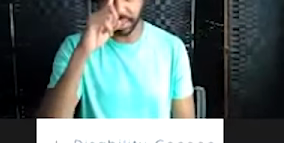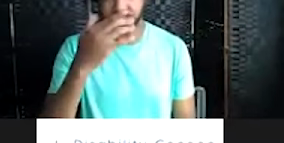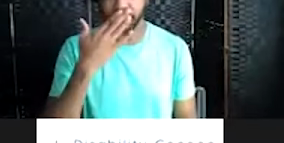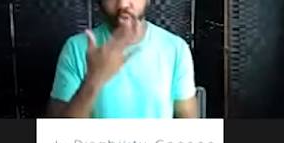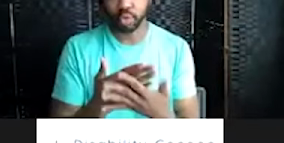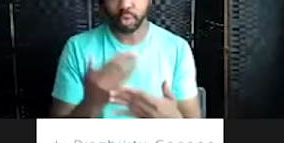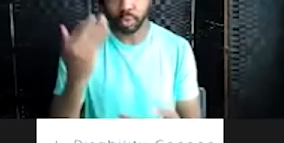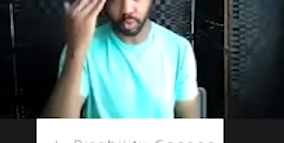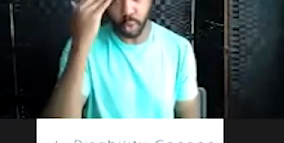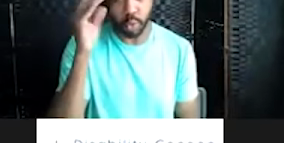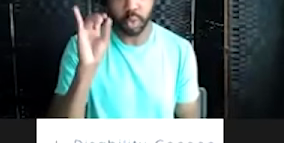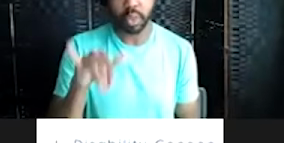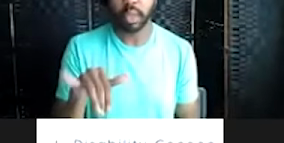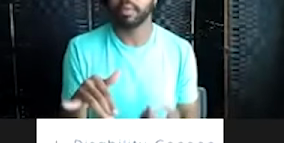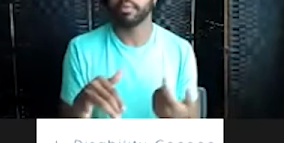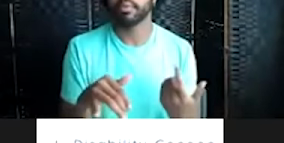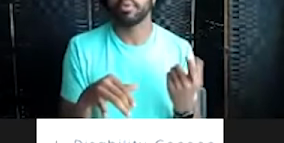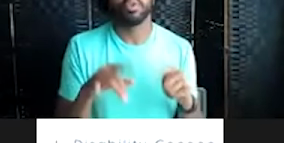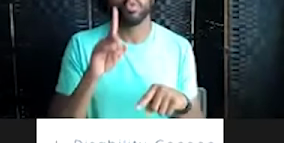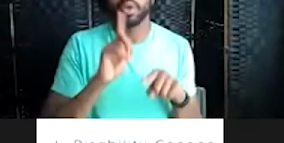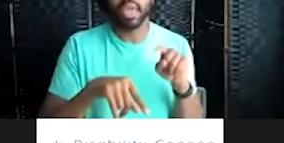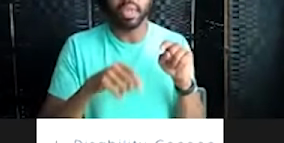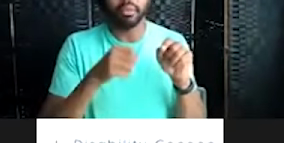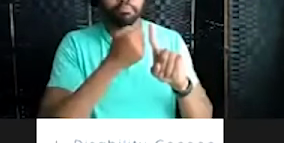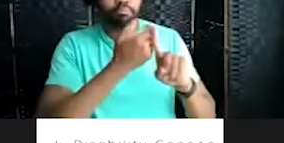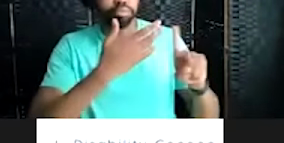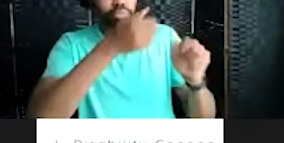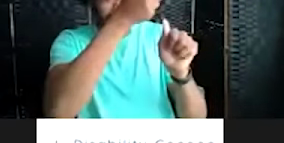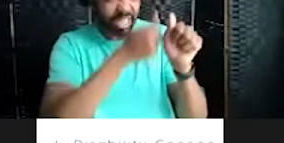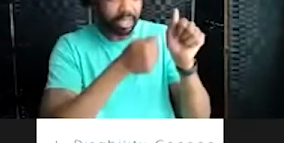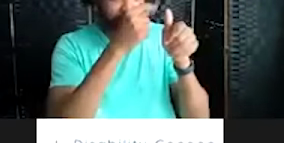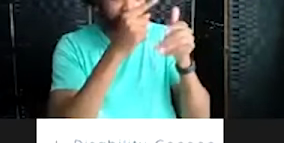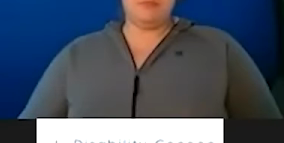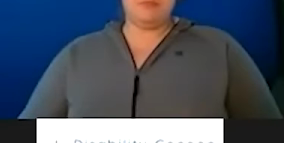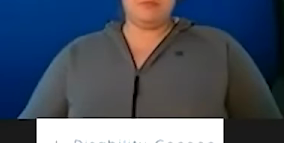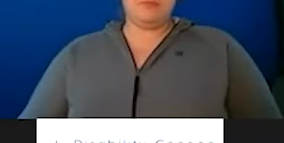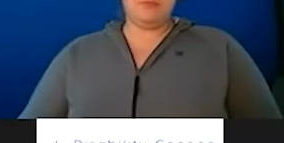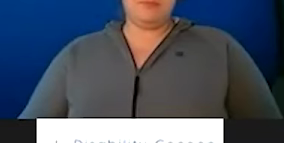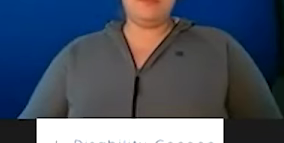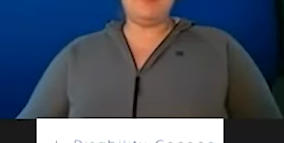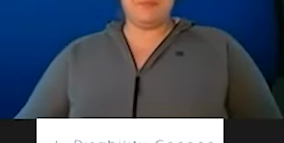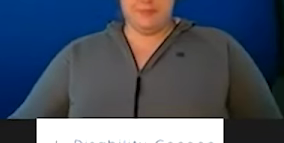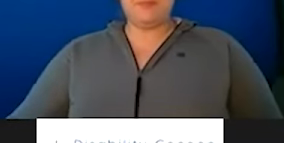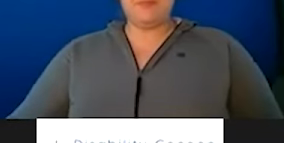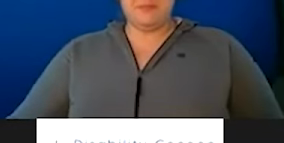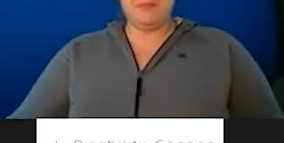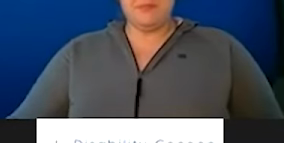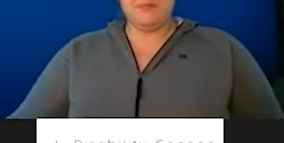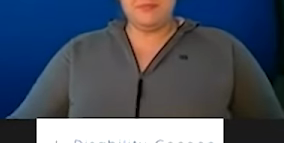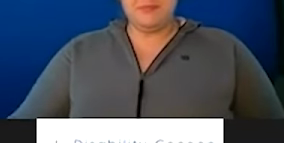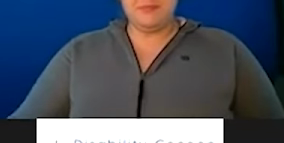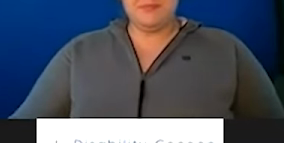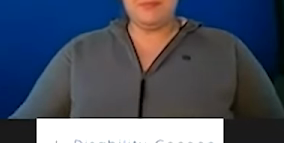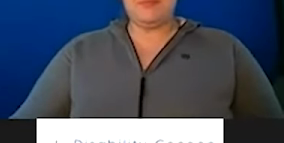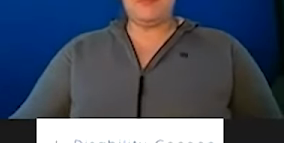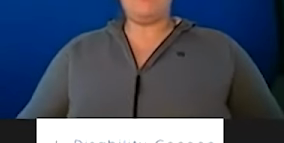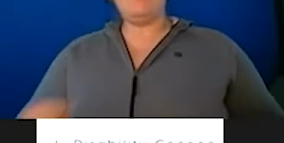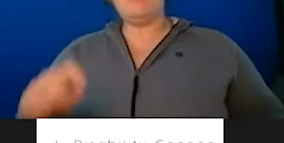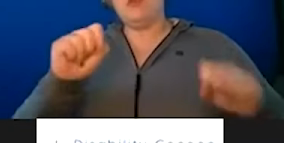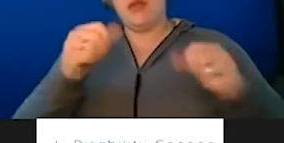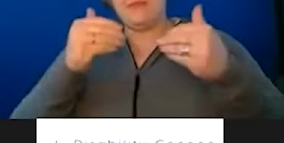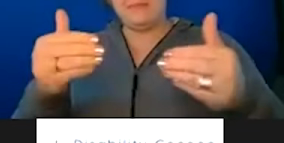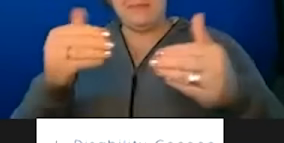these components individually, but it's a good thing to know that these are available out there, and you can just do a little searching and research on your